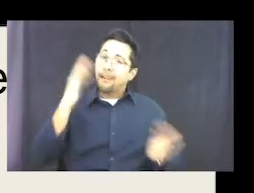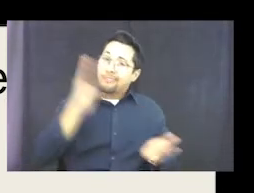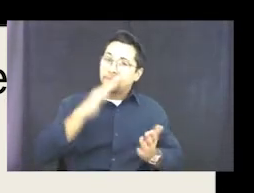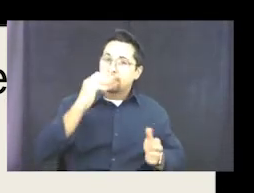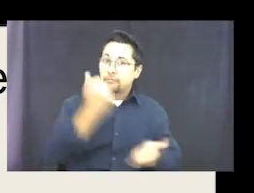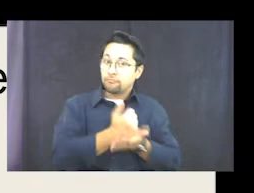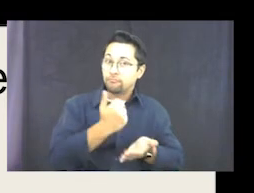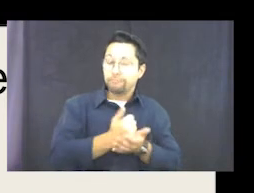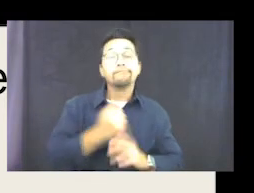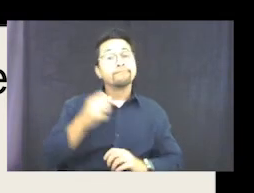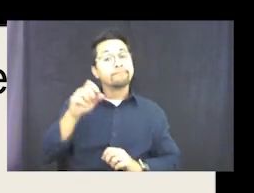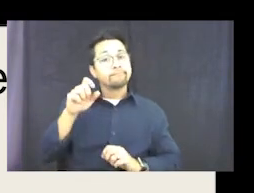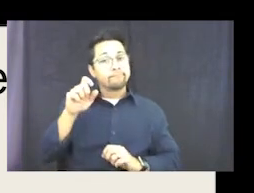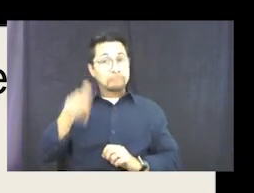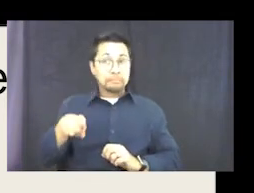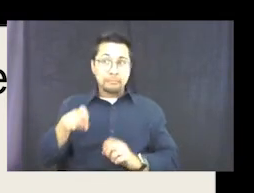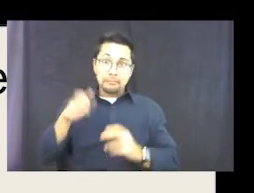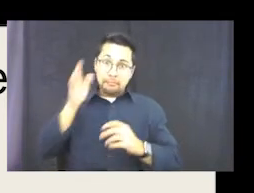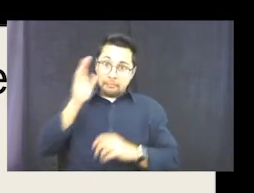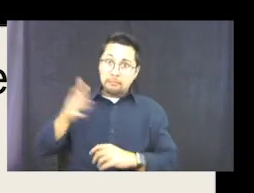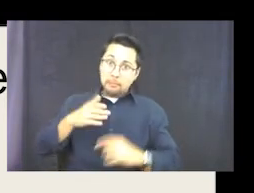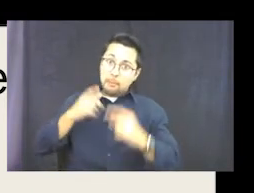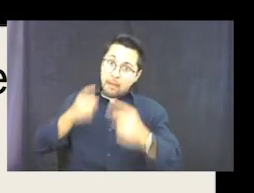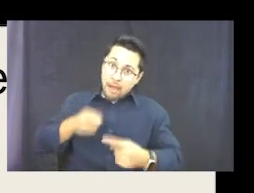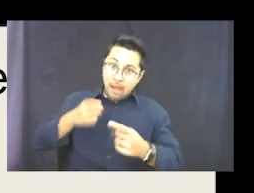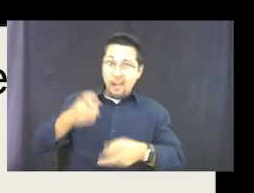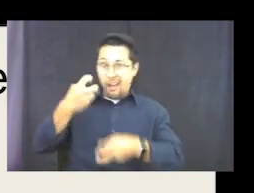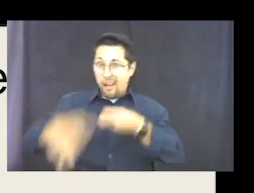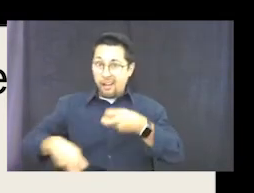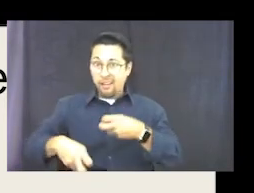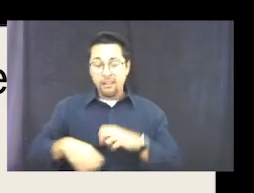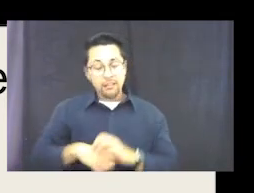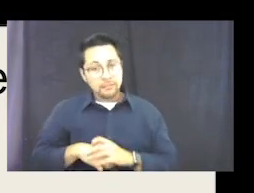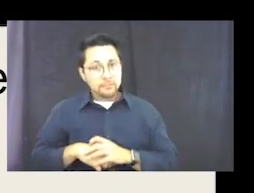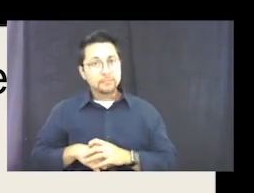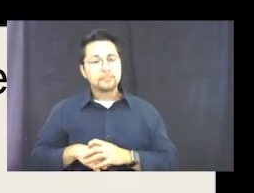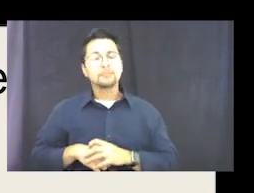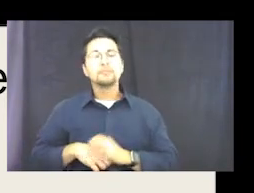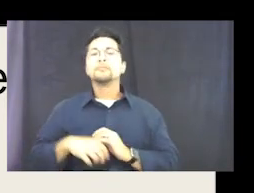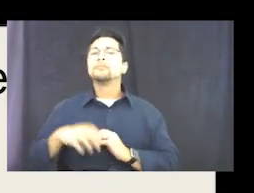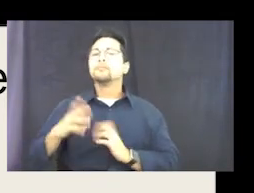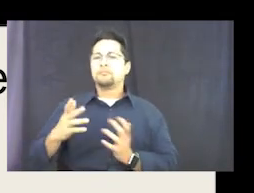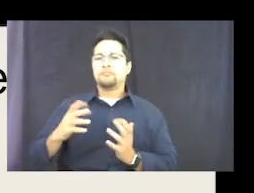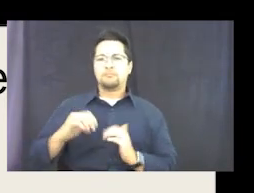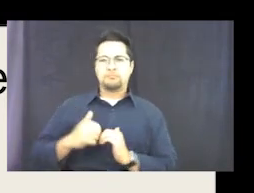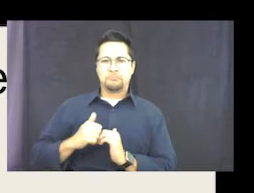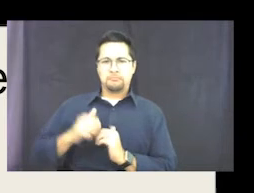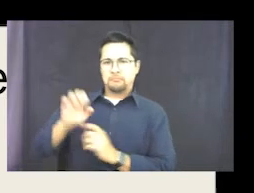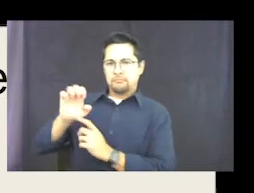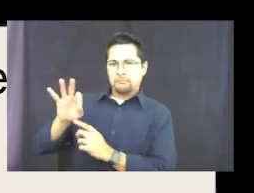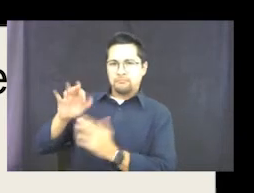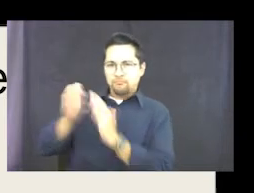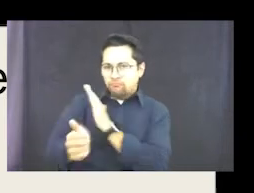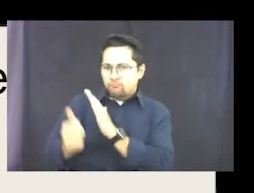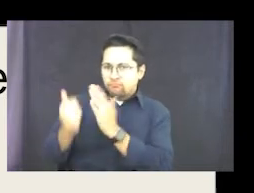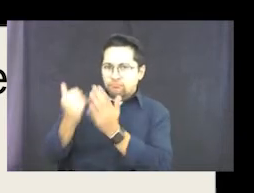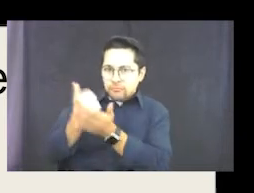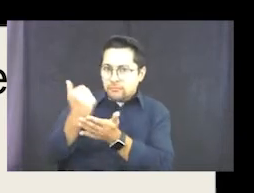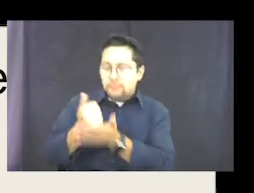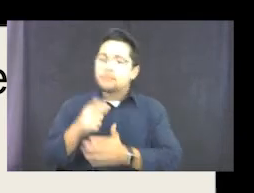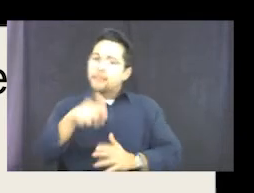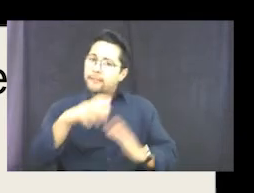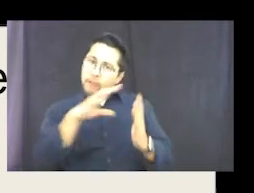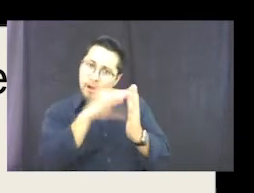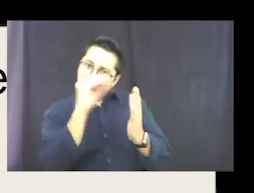which can be proven to be taxing for students with difficulties in executive functioning. So, how can EF skills help? Learn these